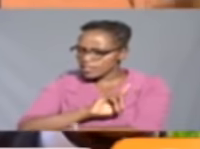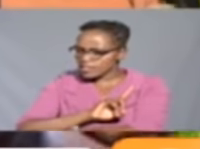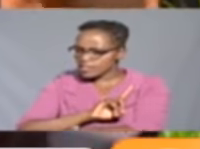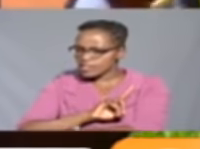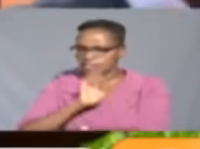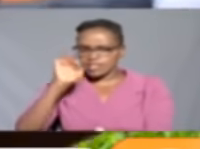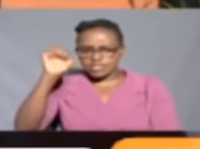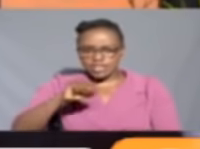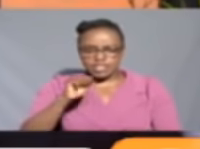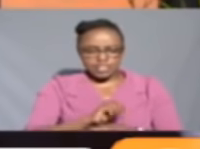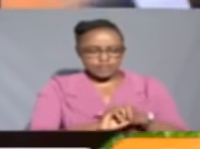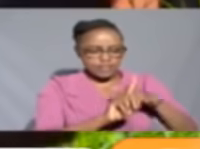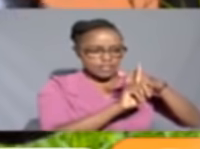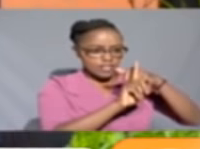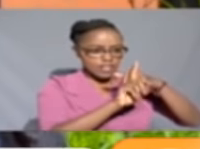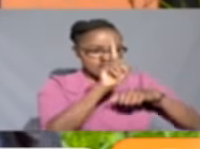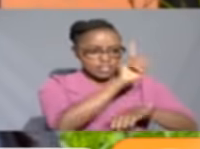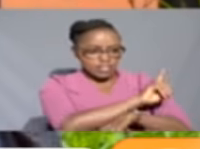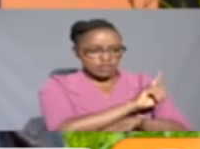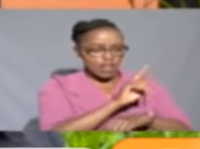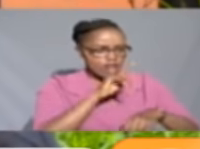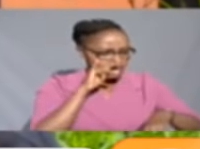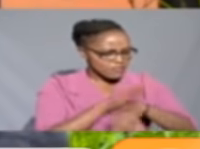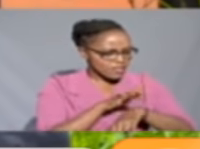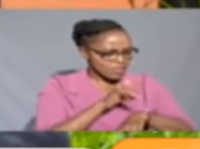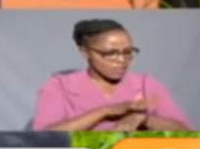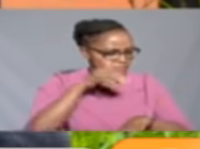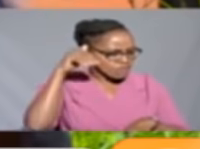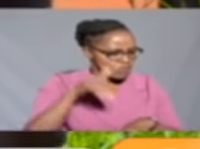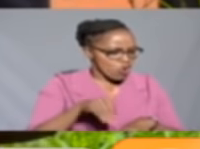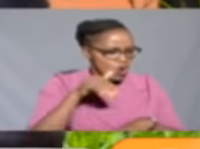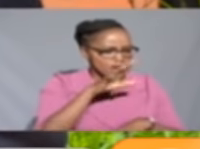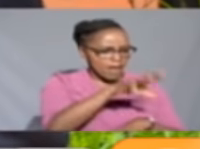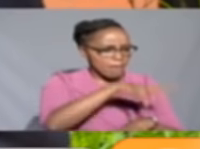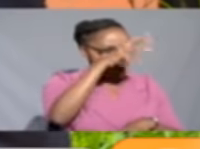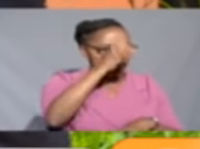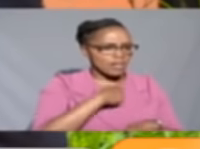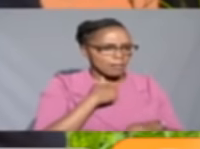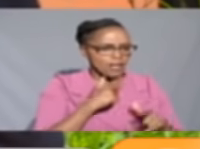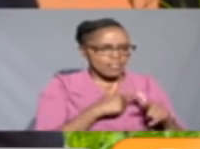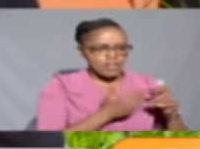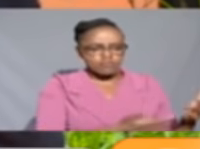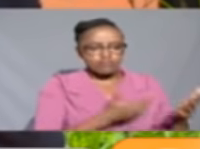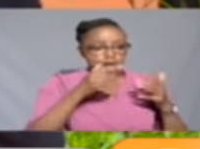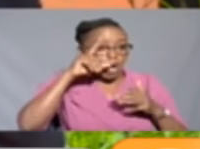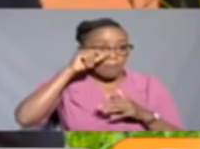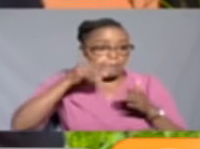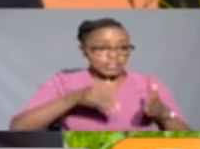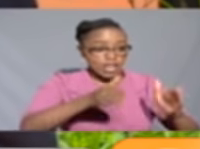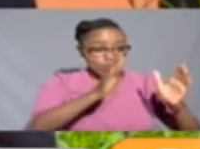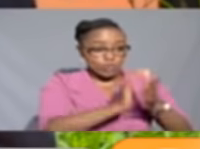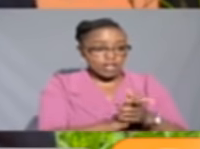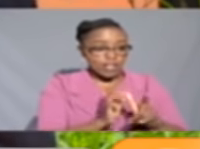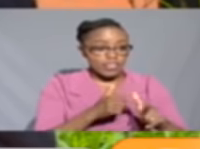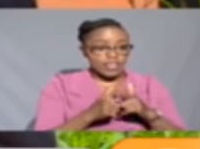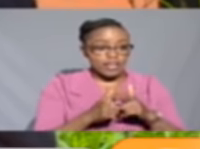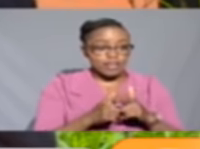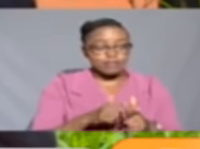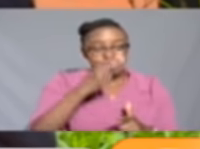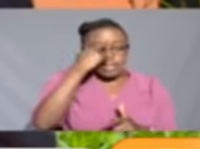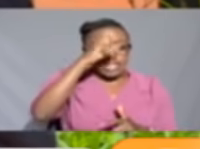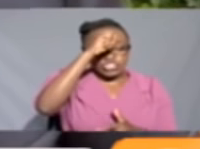Yes. The sixth day, they came very early in the morning, took me, and took to Mombasa Road. And I ended up in